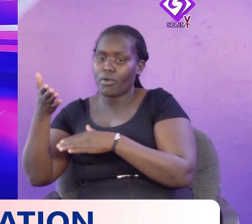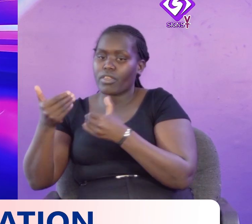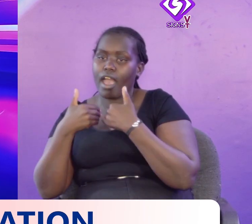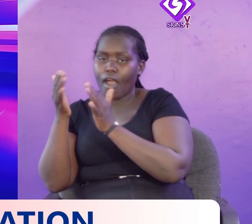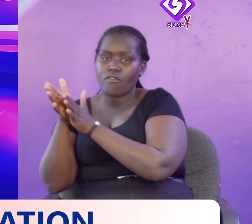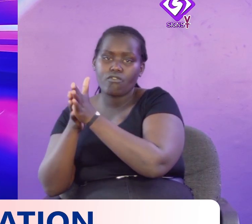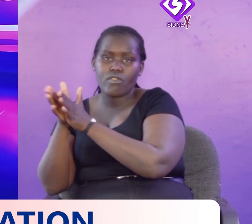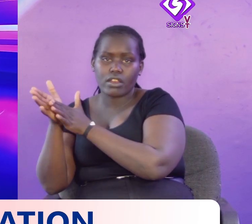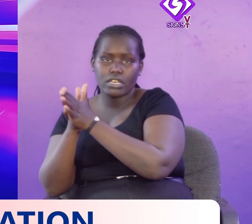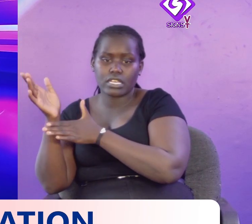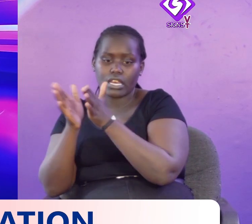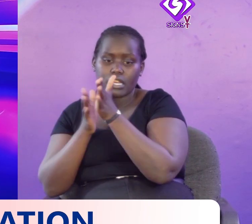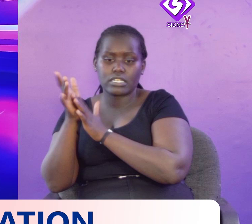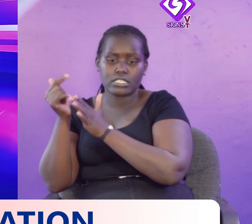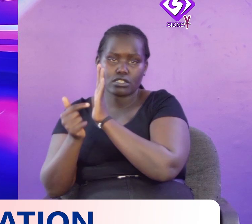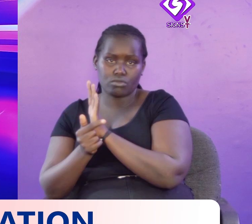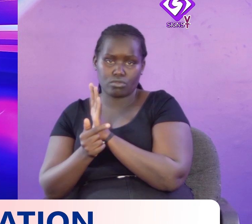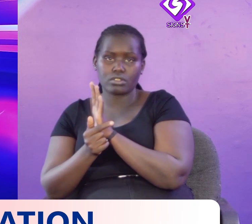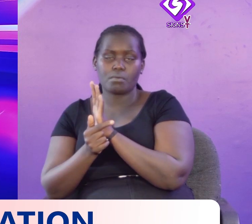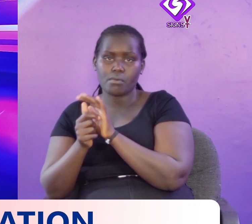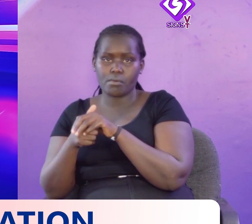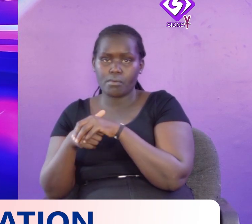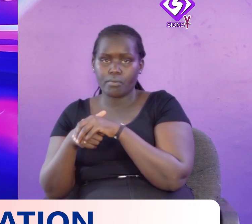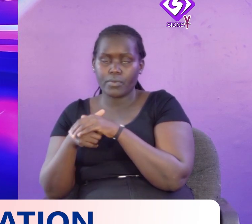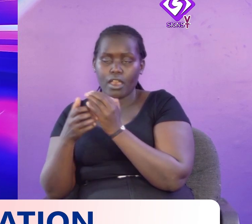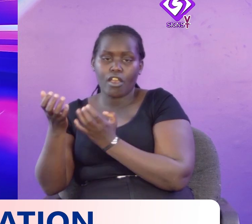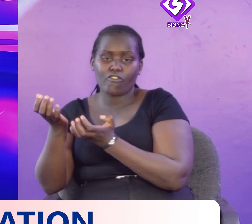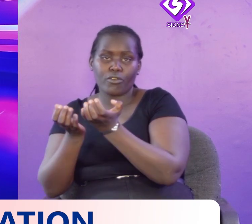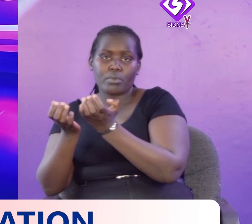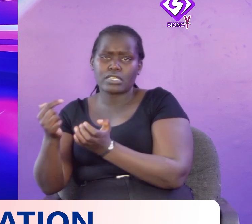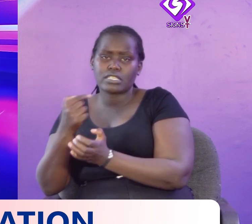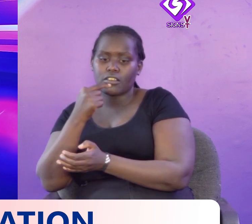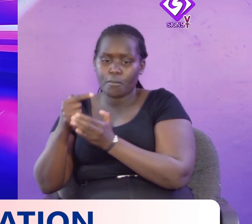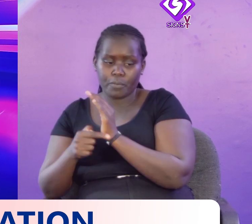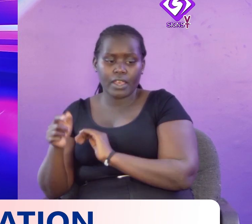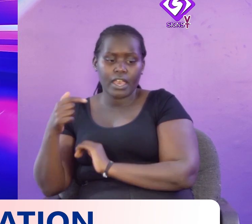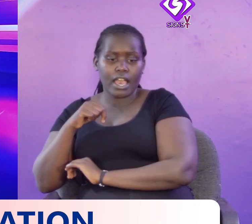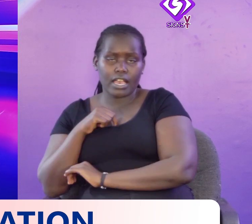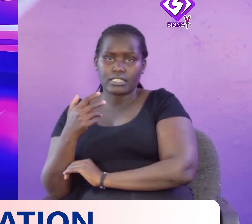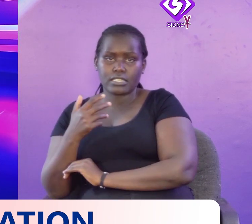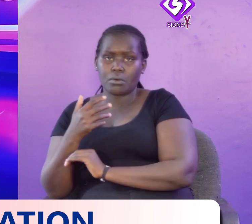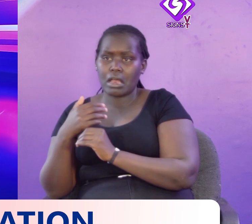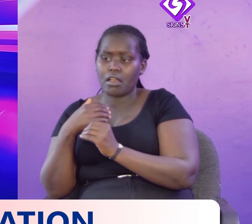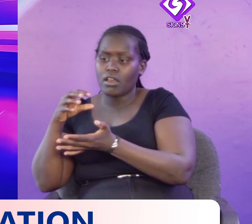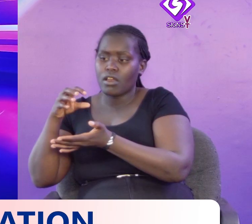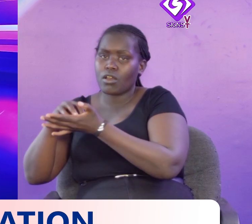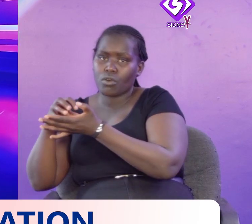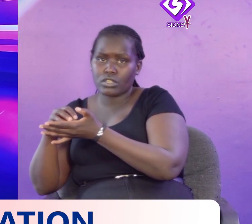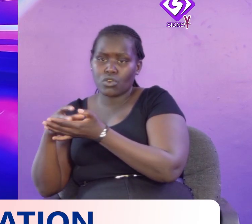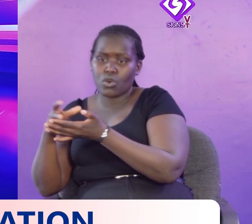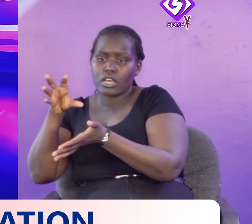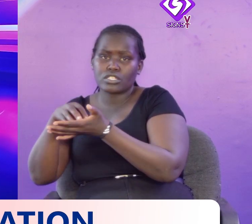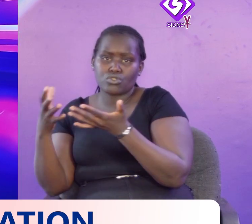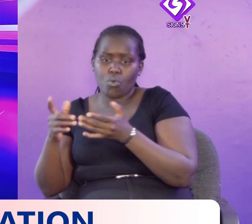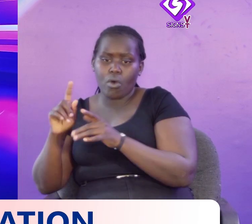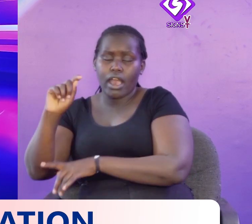interest, na interest ni kufanya biashara. Okay. I'm telling you, we're in a very pathetic condition, a pathetic situation in